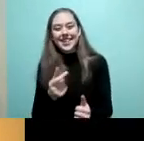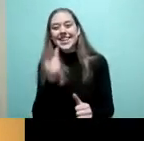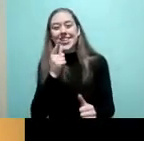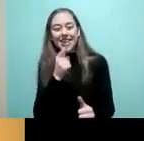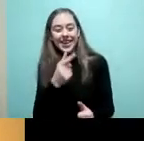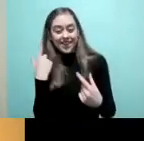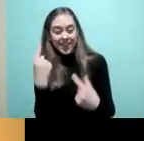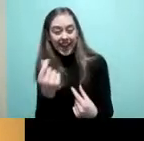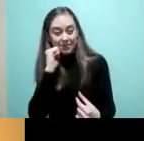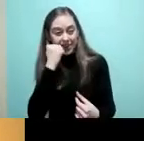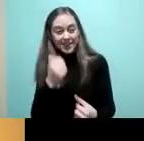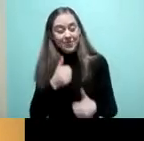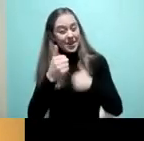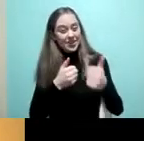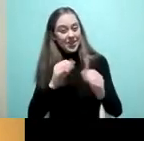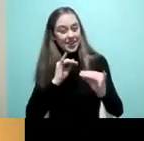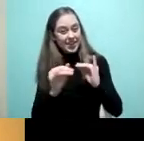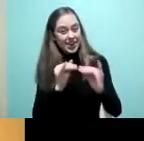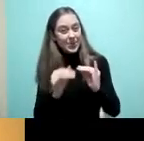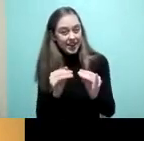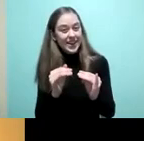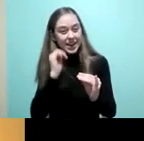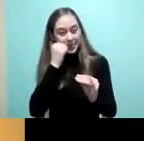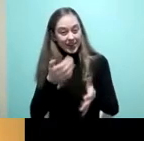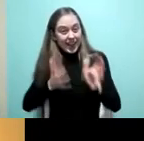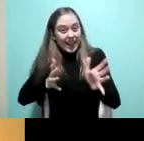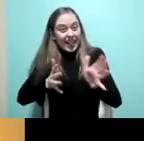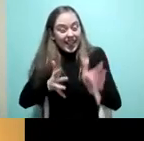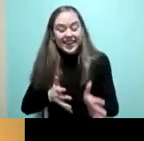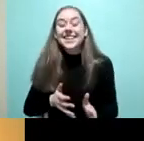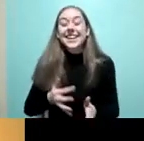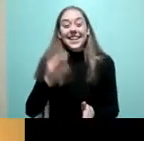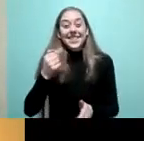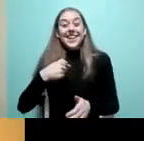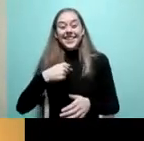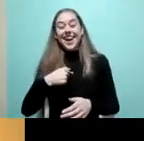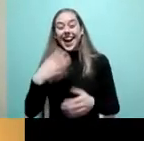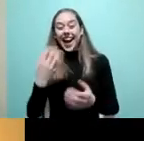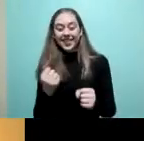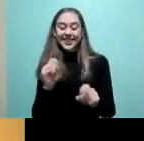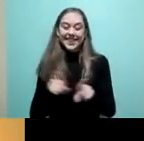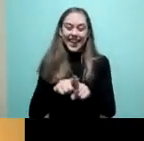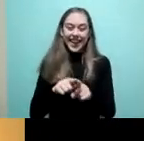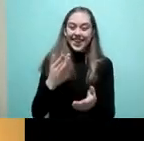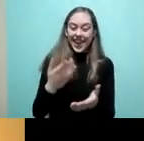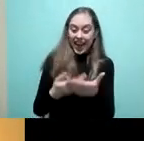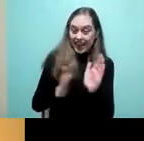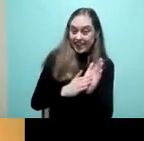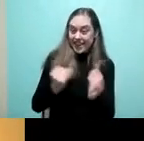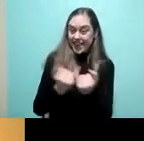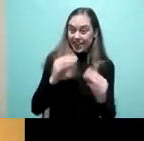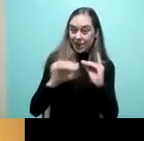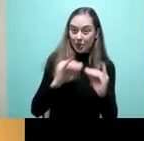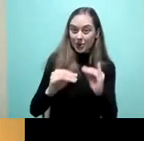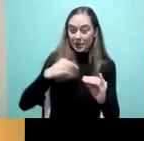fast. If I had your hands, Katrina, I'd probably be world champion by now if I had the same speed in my hands.